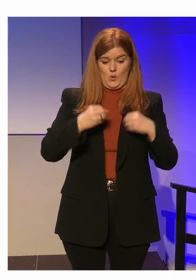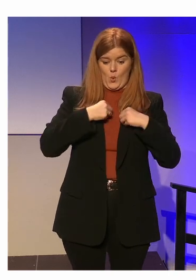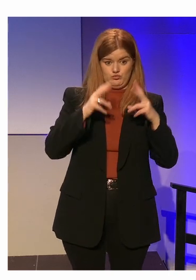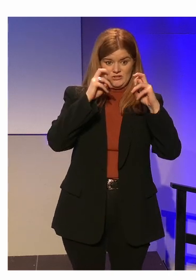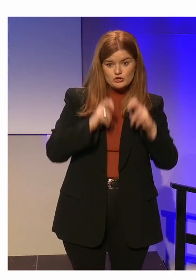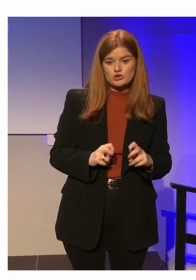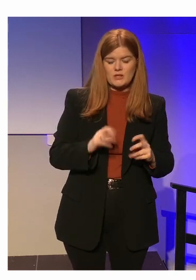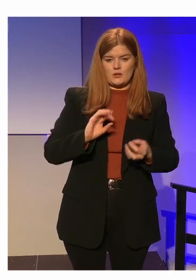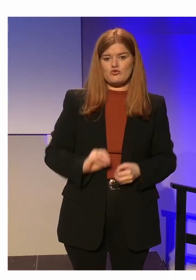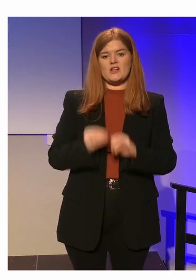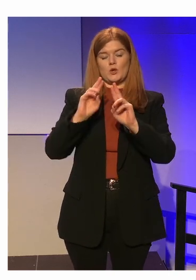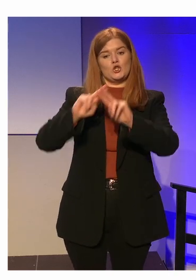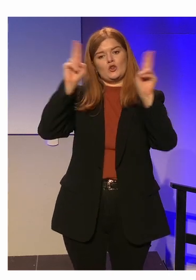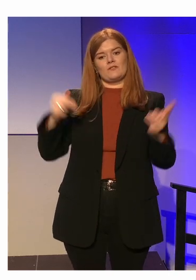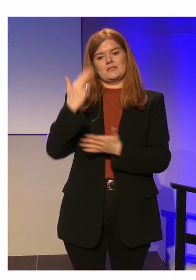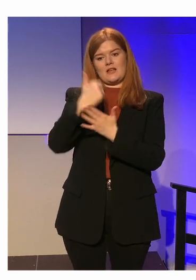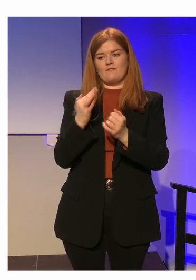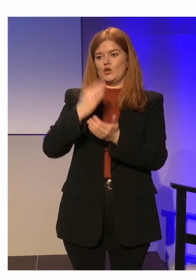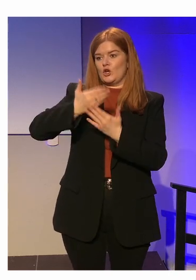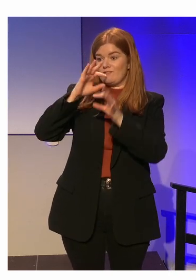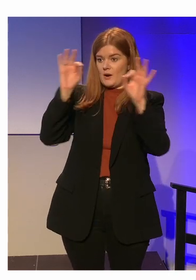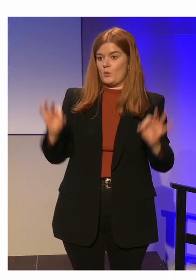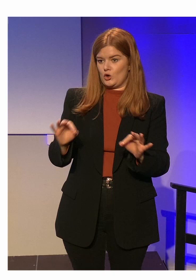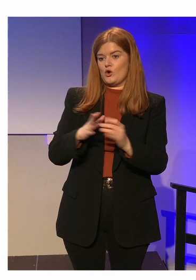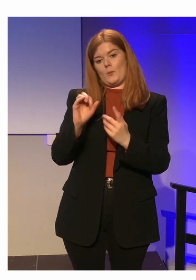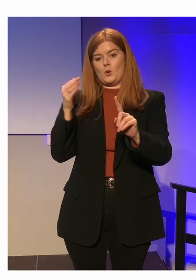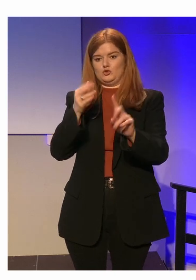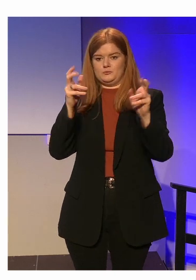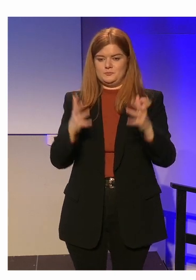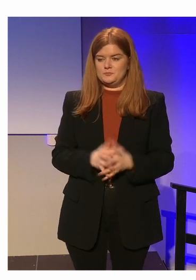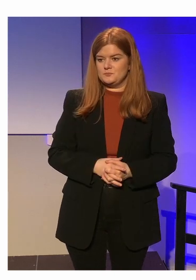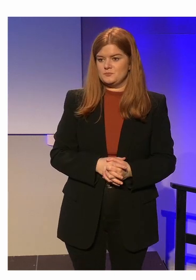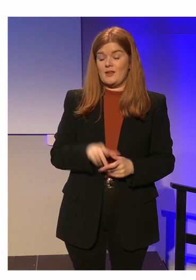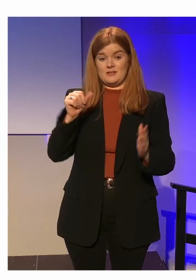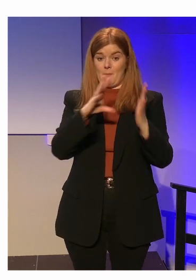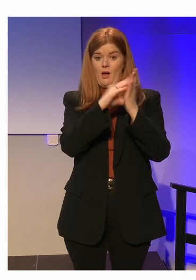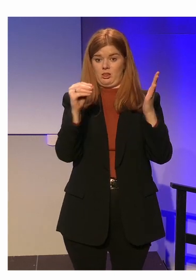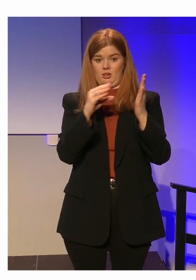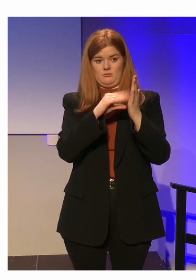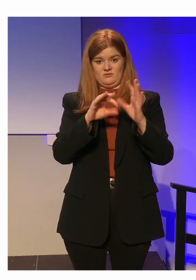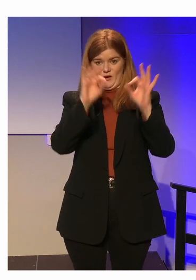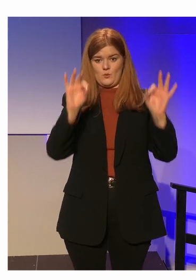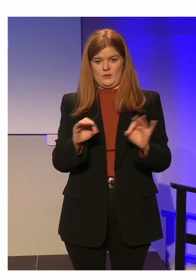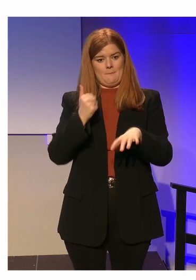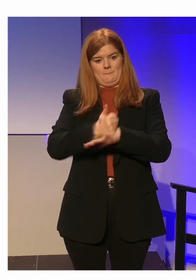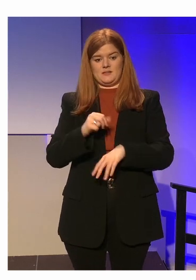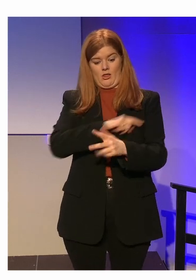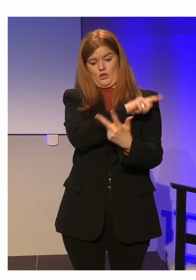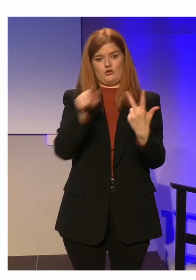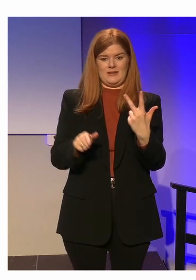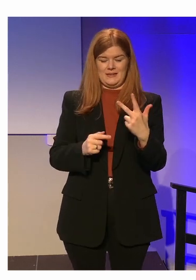they developed the Universal Design for Learning framework or approach. It is a model that's based on the